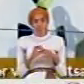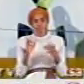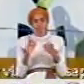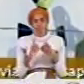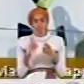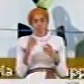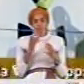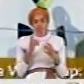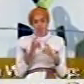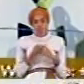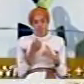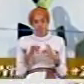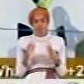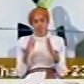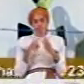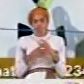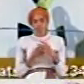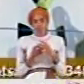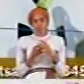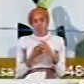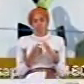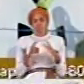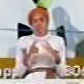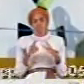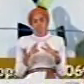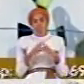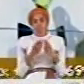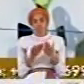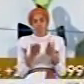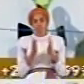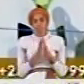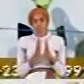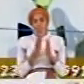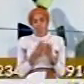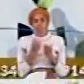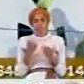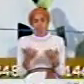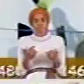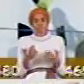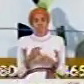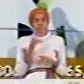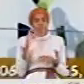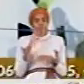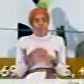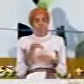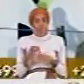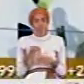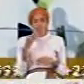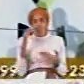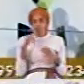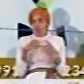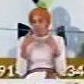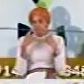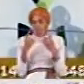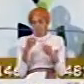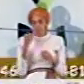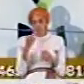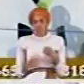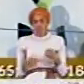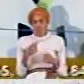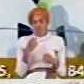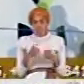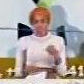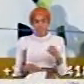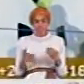And again, something about the final amen. Upon the mention of the final amen after the ministration